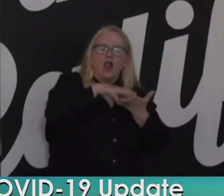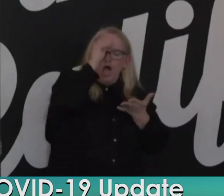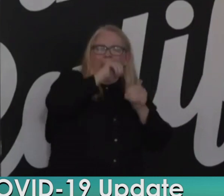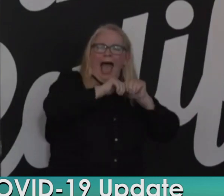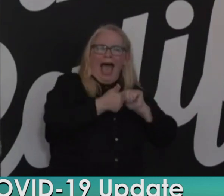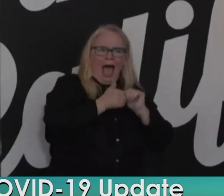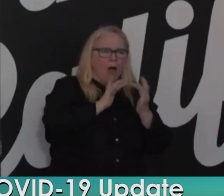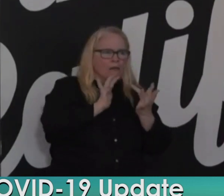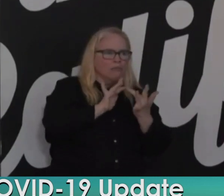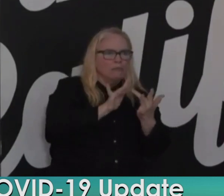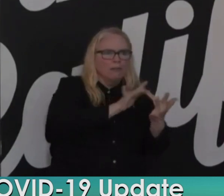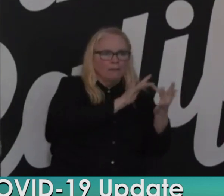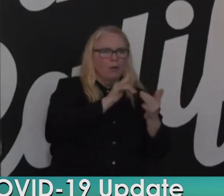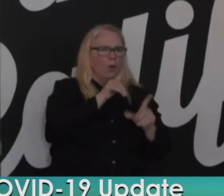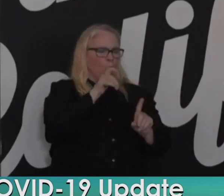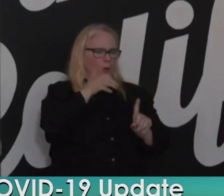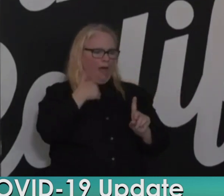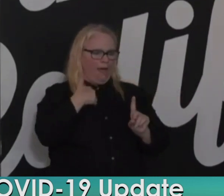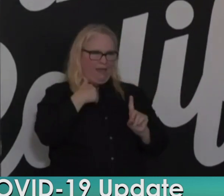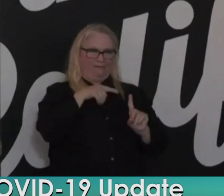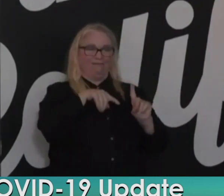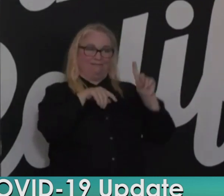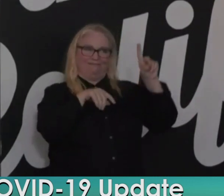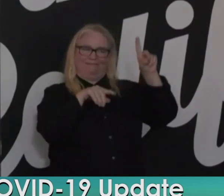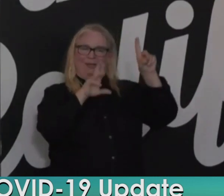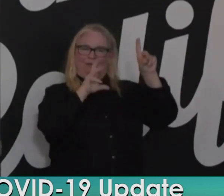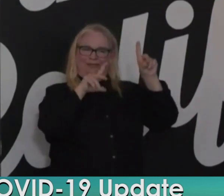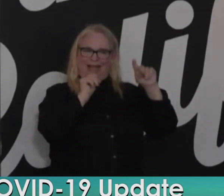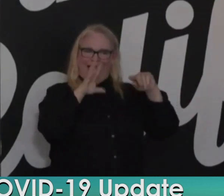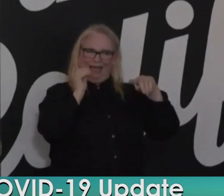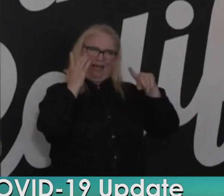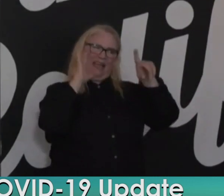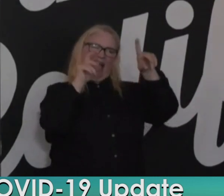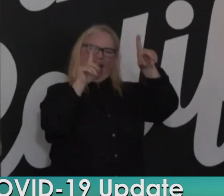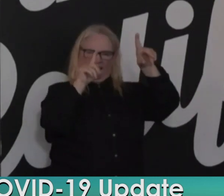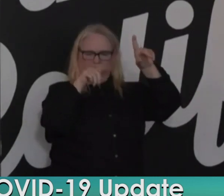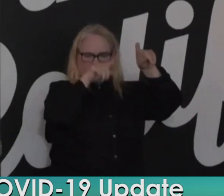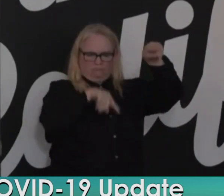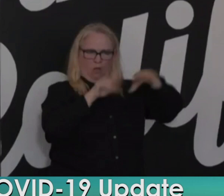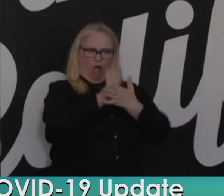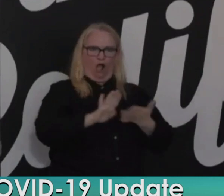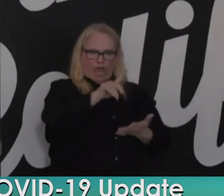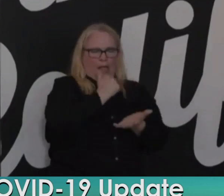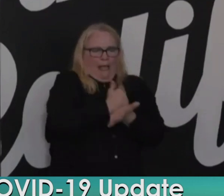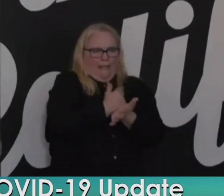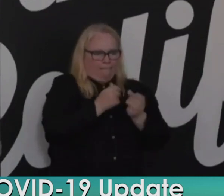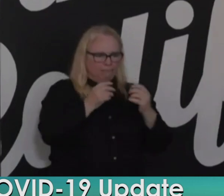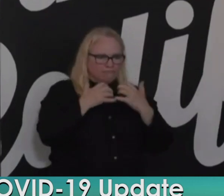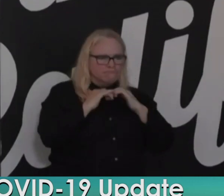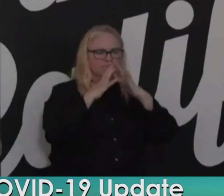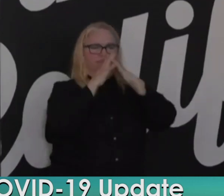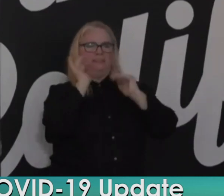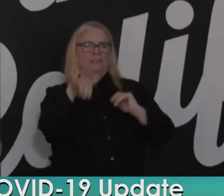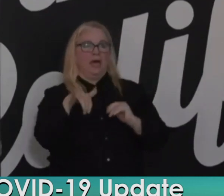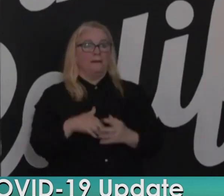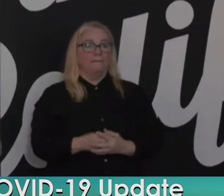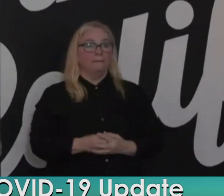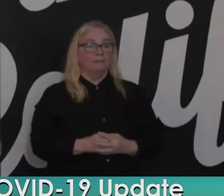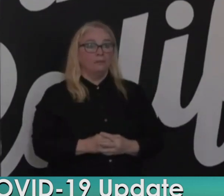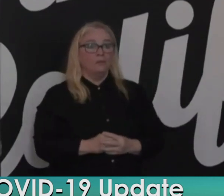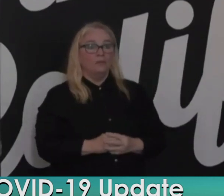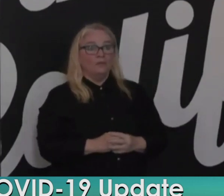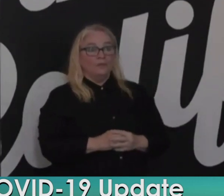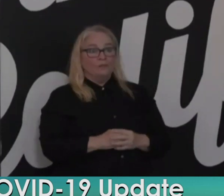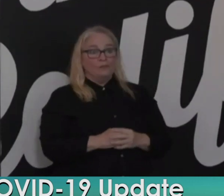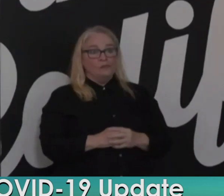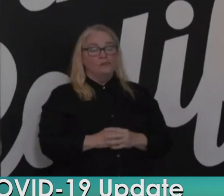and UCLA. We made a final commitment to advance that effort using a new